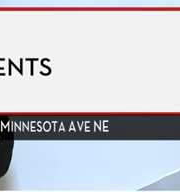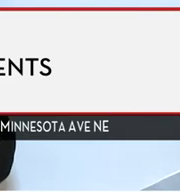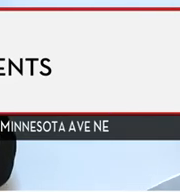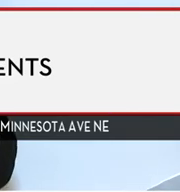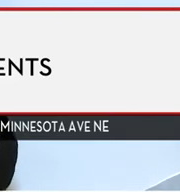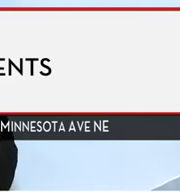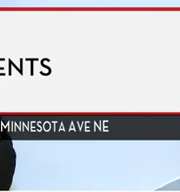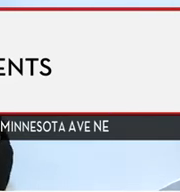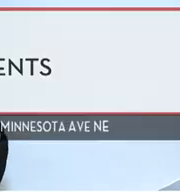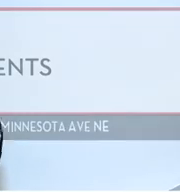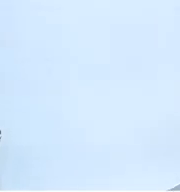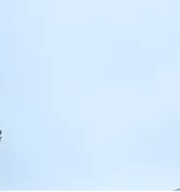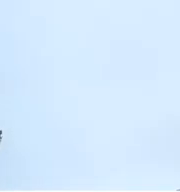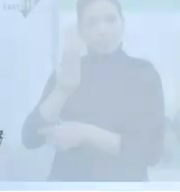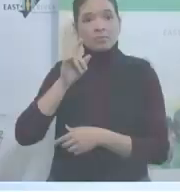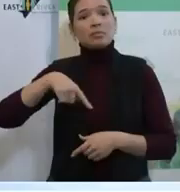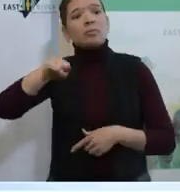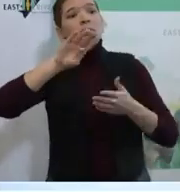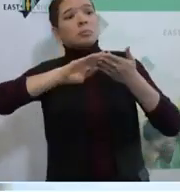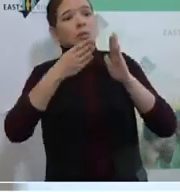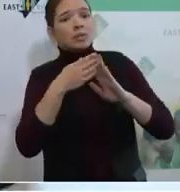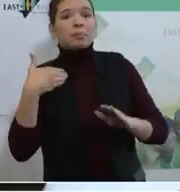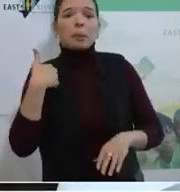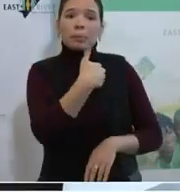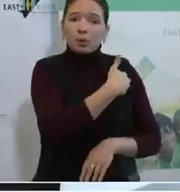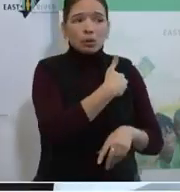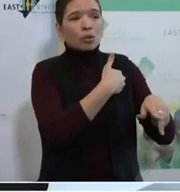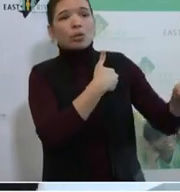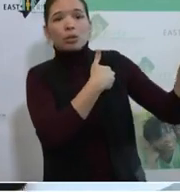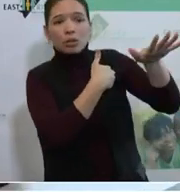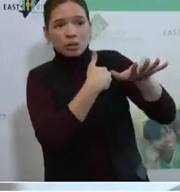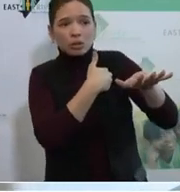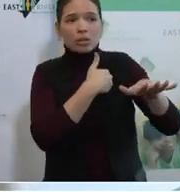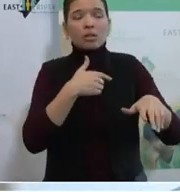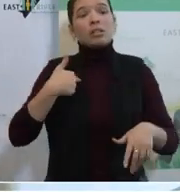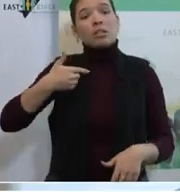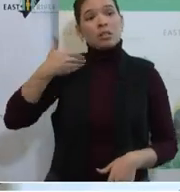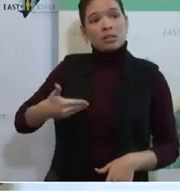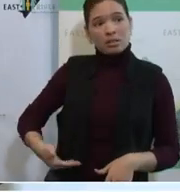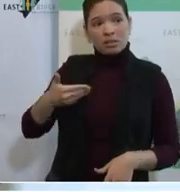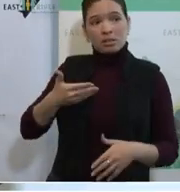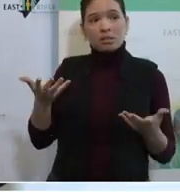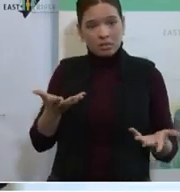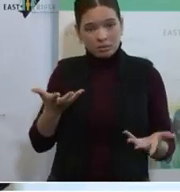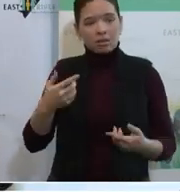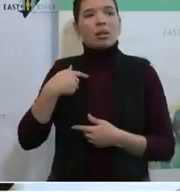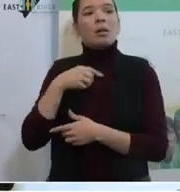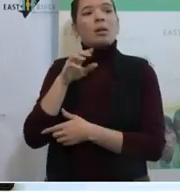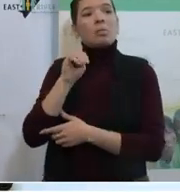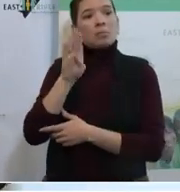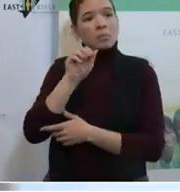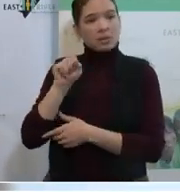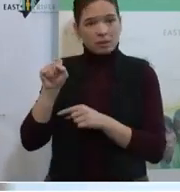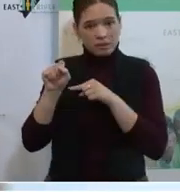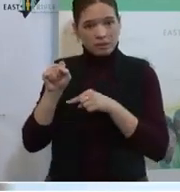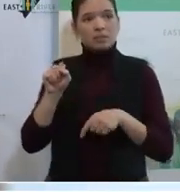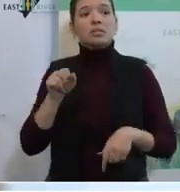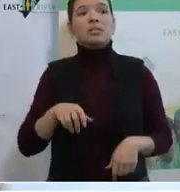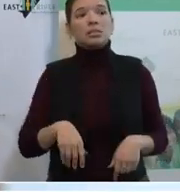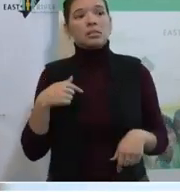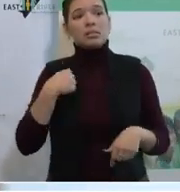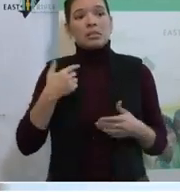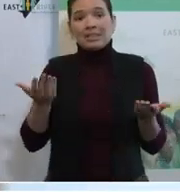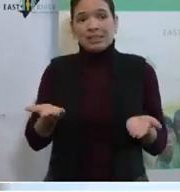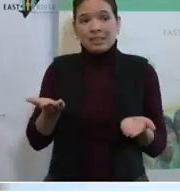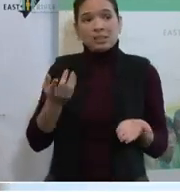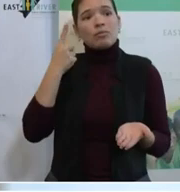DISB, and community members. My name is May Best, and I'm the Executive Director of the East River Family Strengthening Collaborative. And